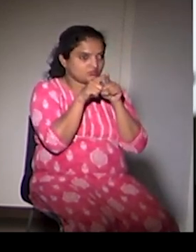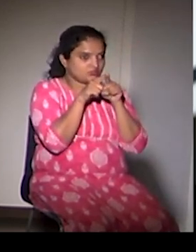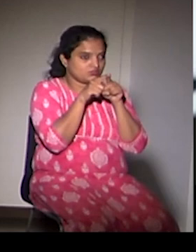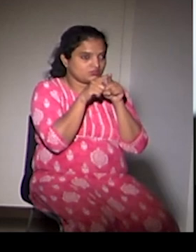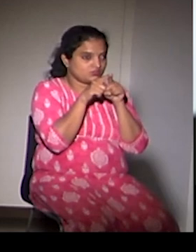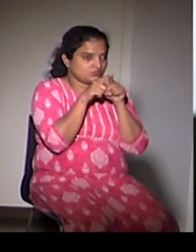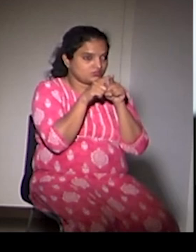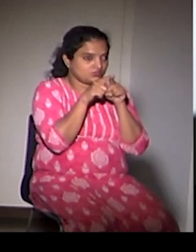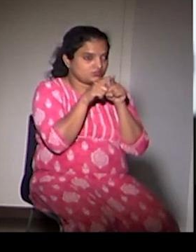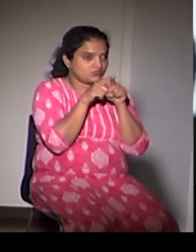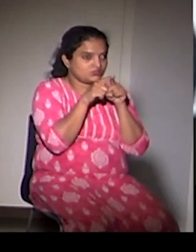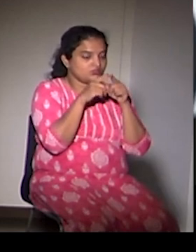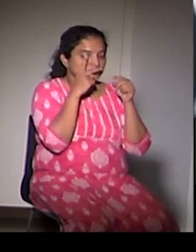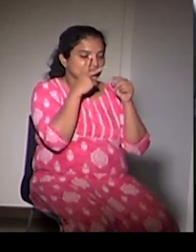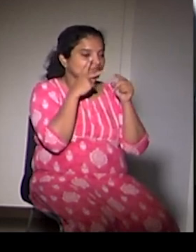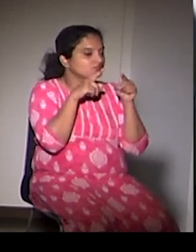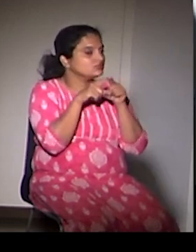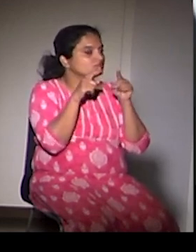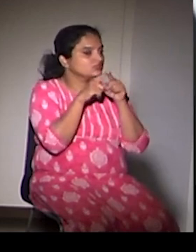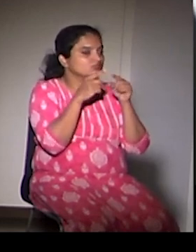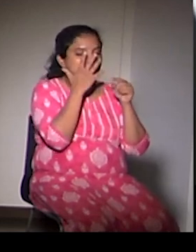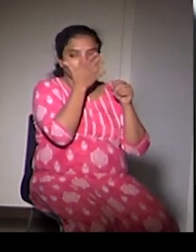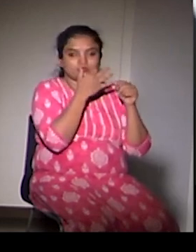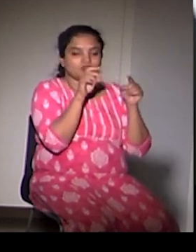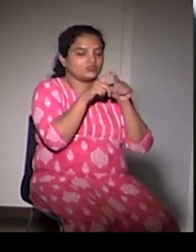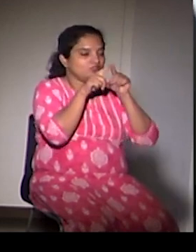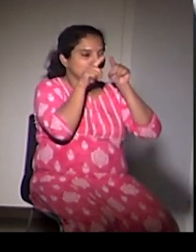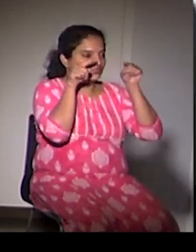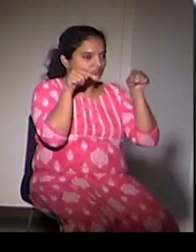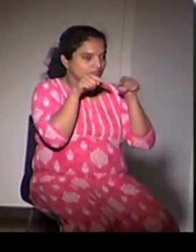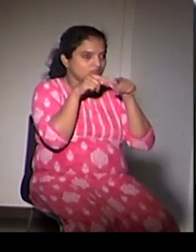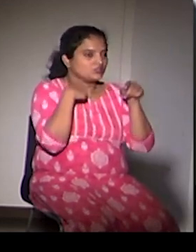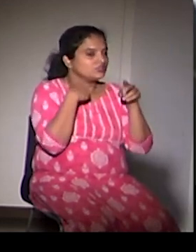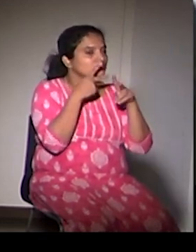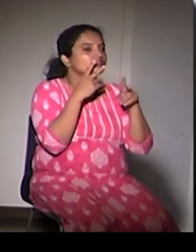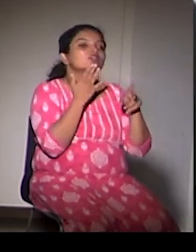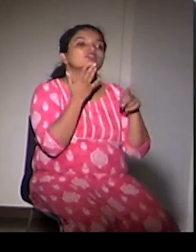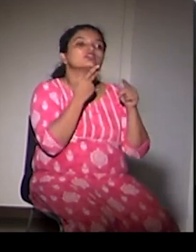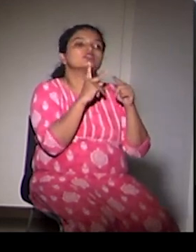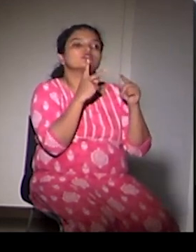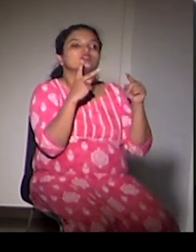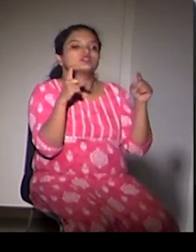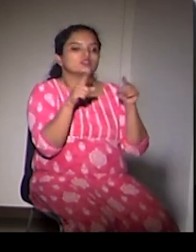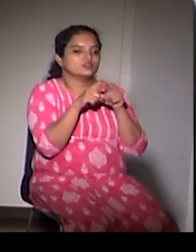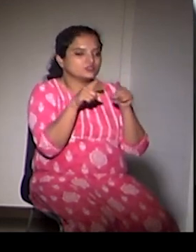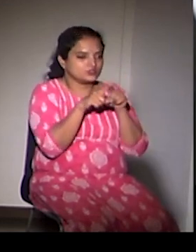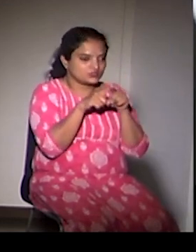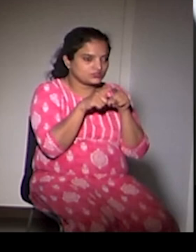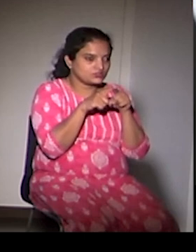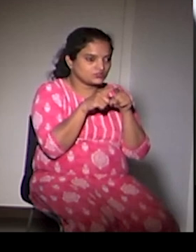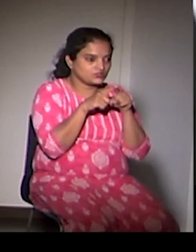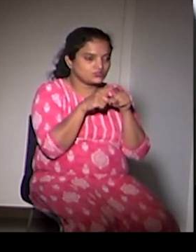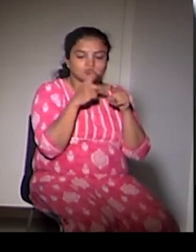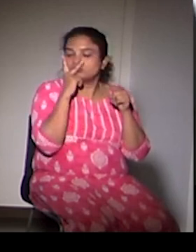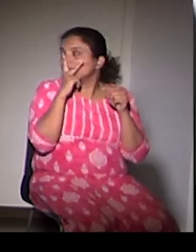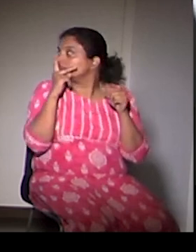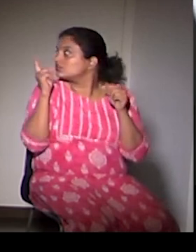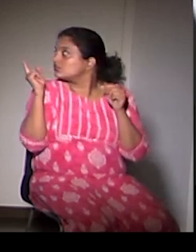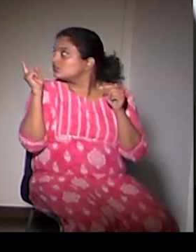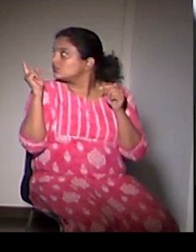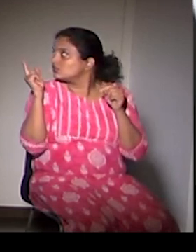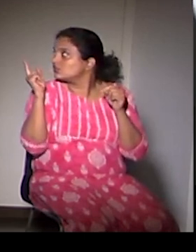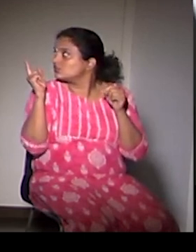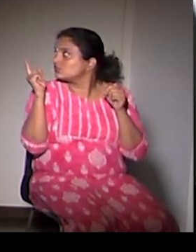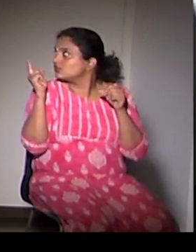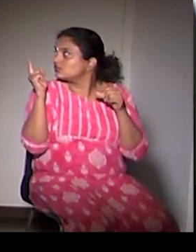of geometrical inlay. And of course, you can use different colours side by side, and this became increasingly popular